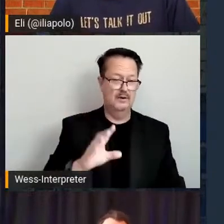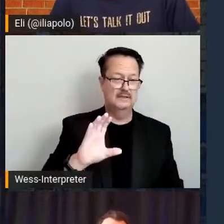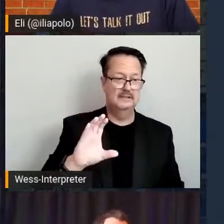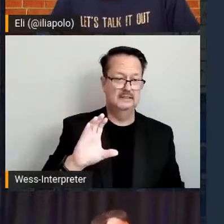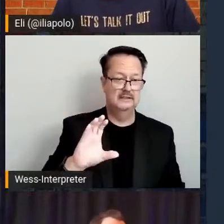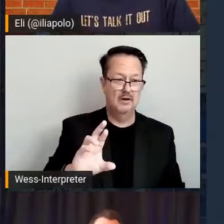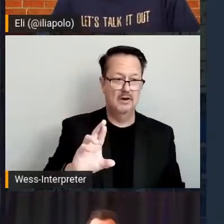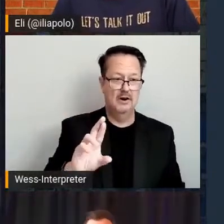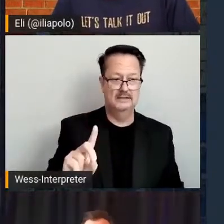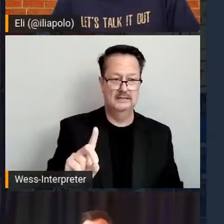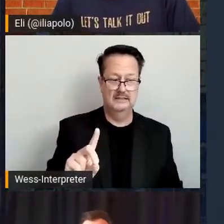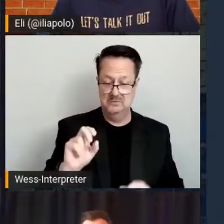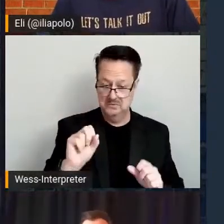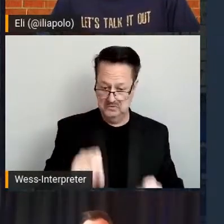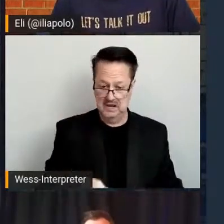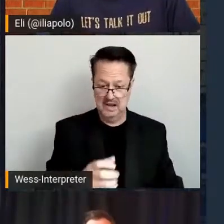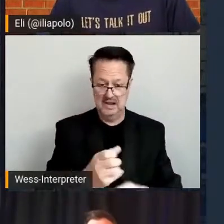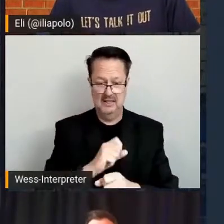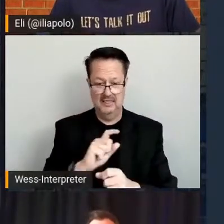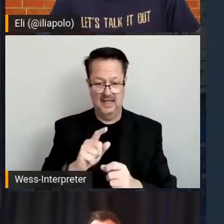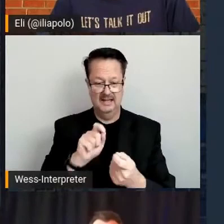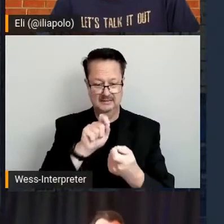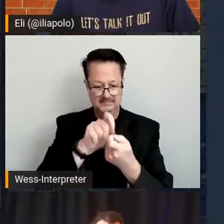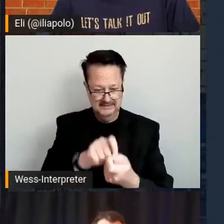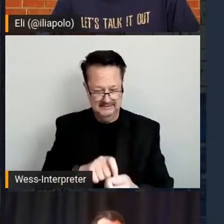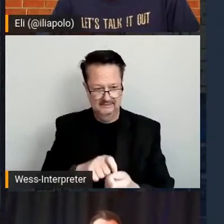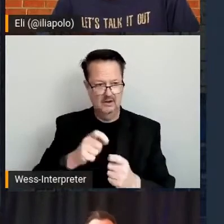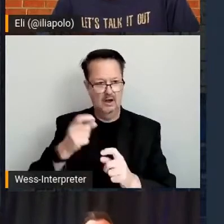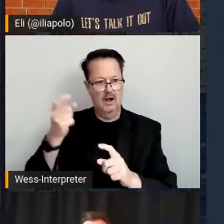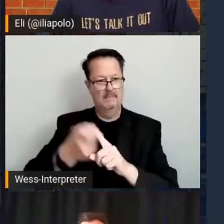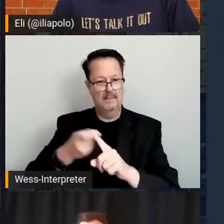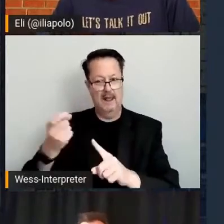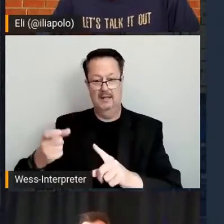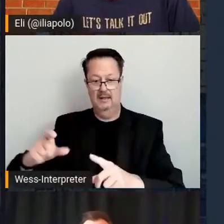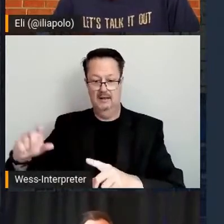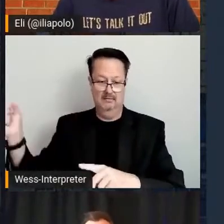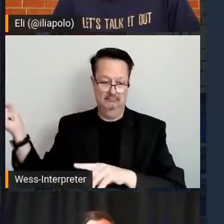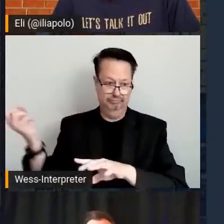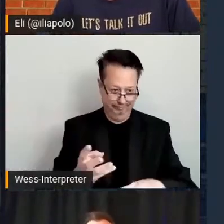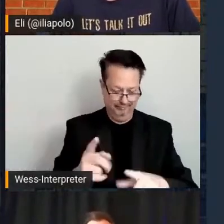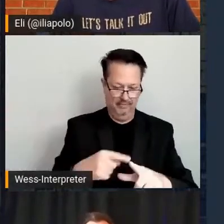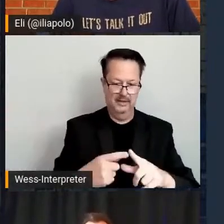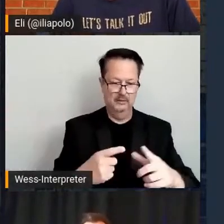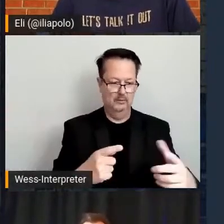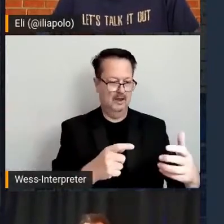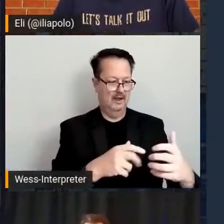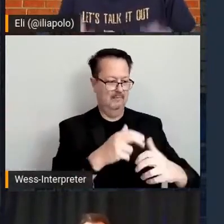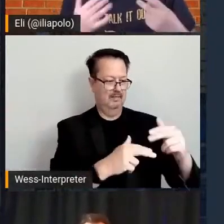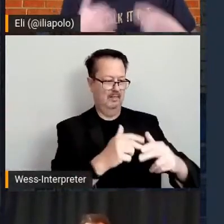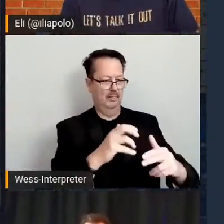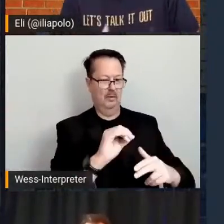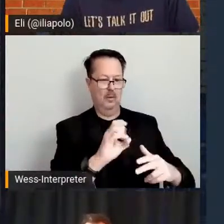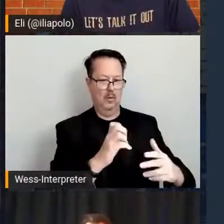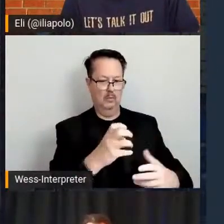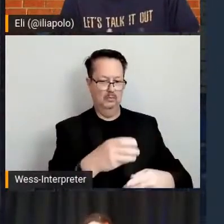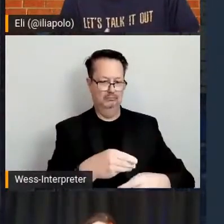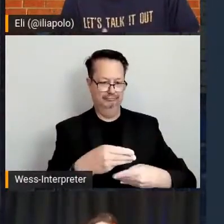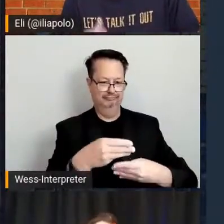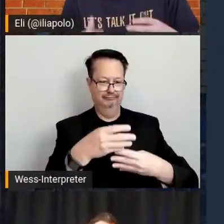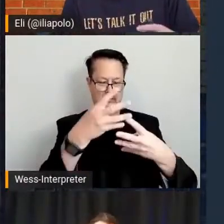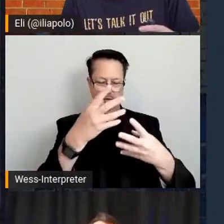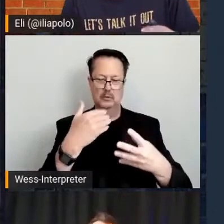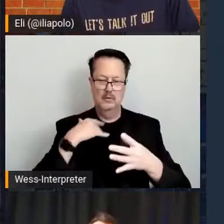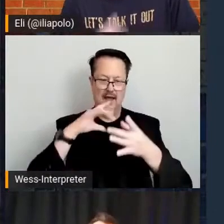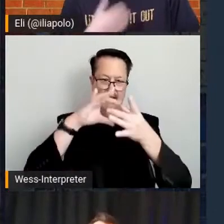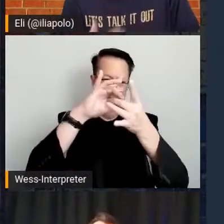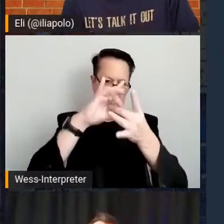you can import, you get that spec automatically, and then you can build your CDK, your code to generate the YAML. Exactly. You get the bindings for that